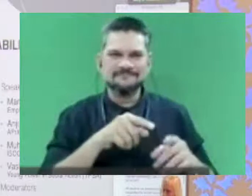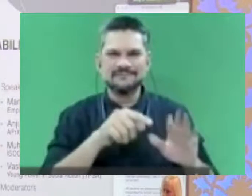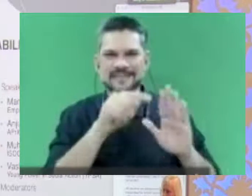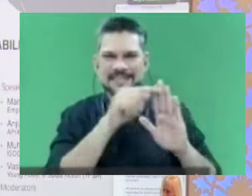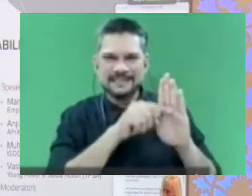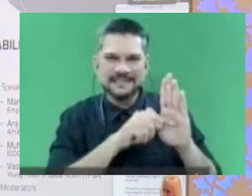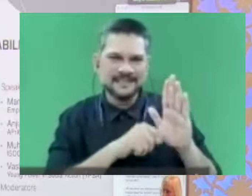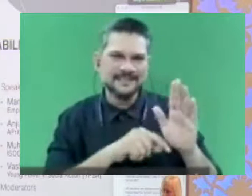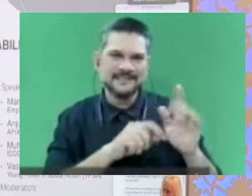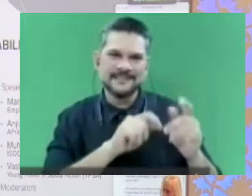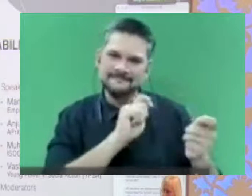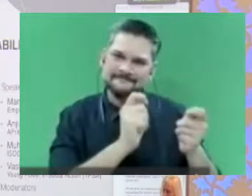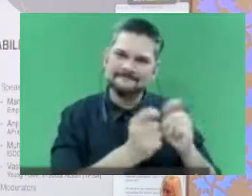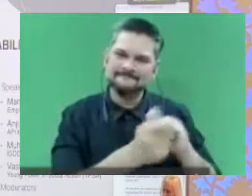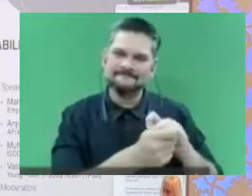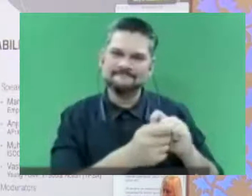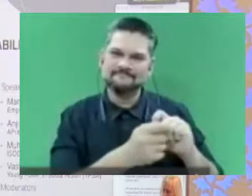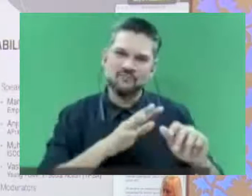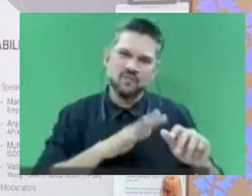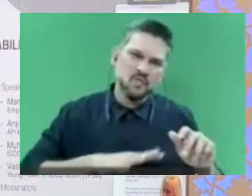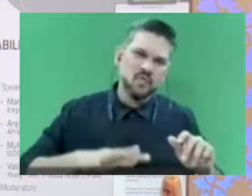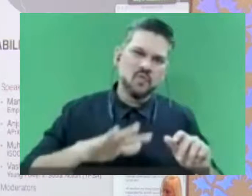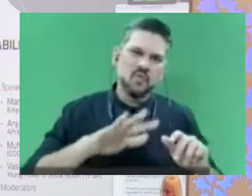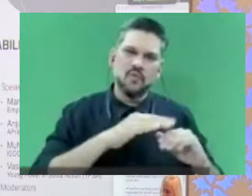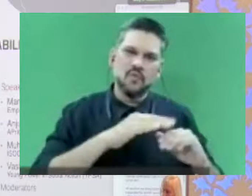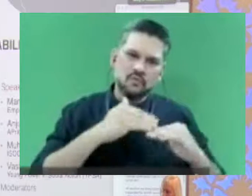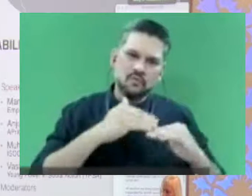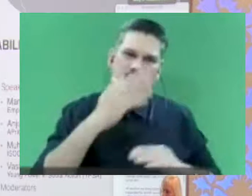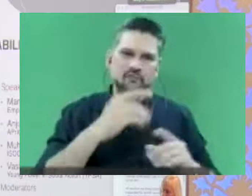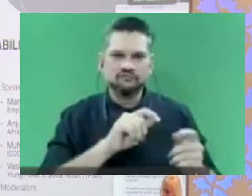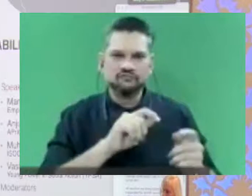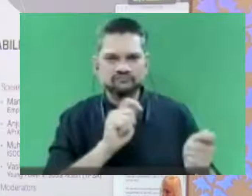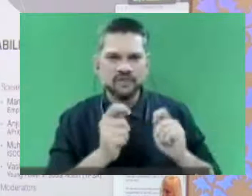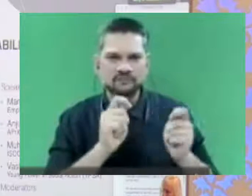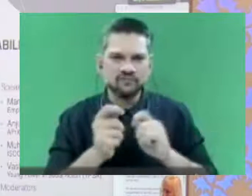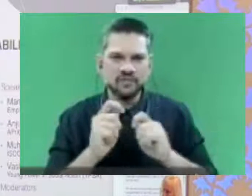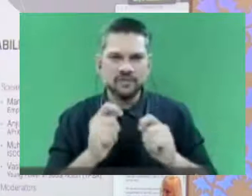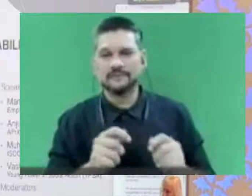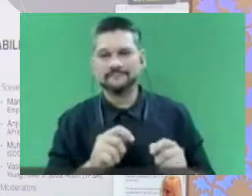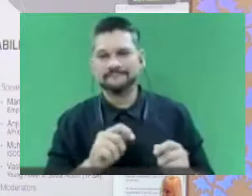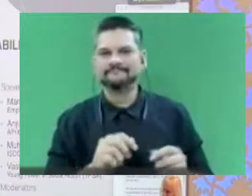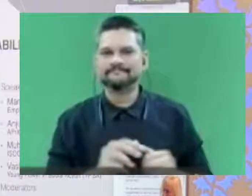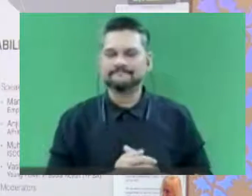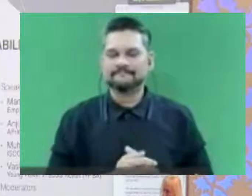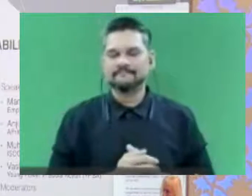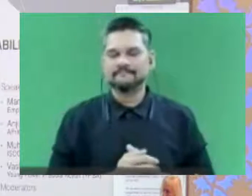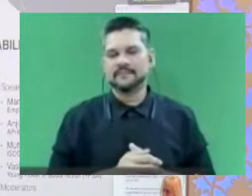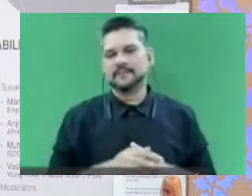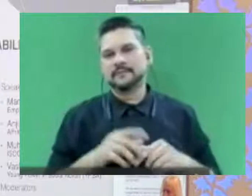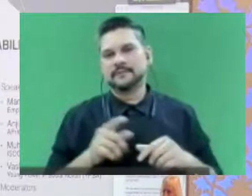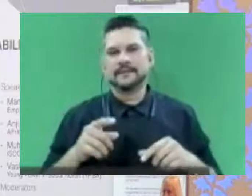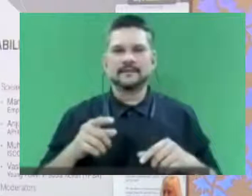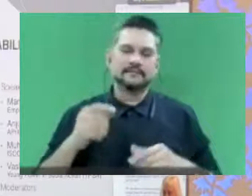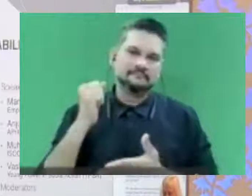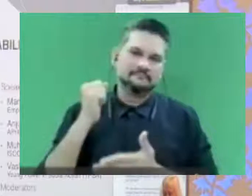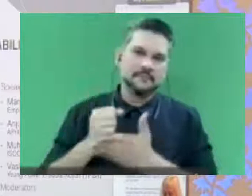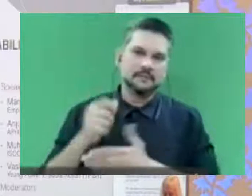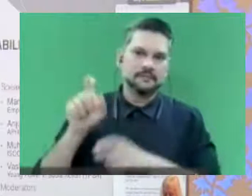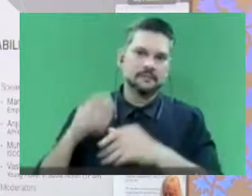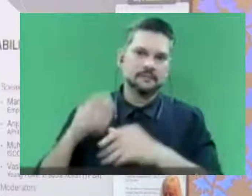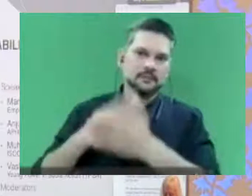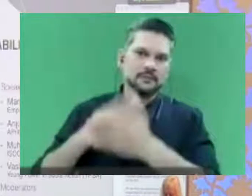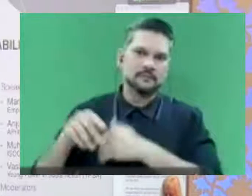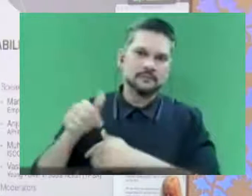that need to be different in a different way. So thank you, Gunela and APrIGF, for the